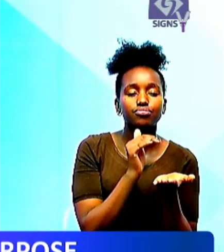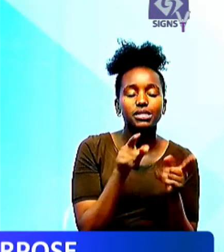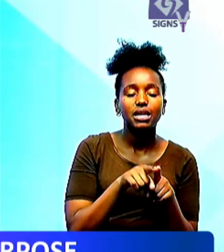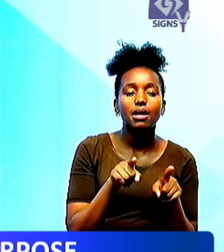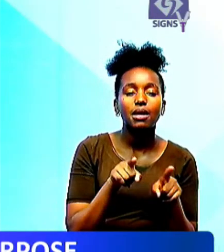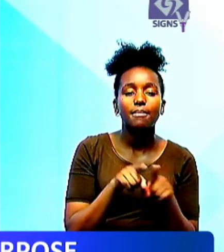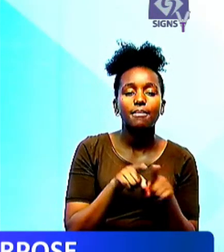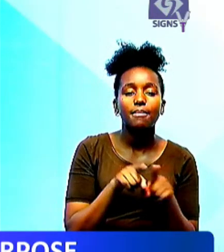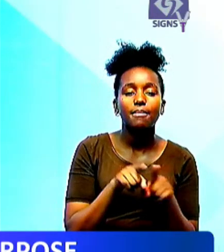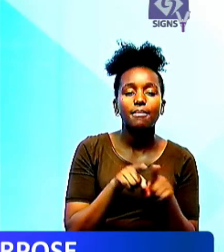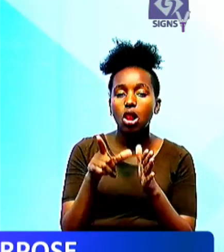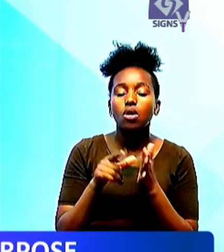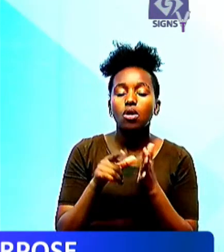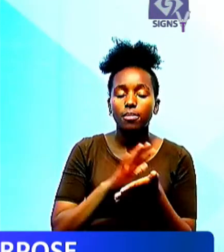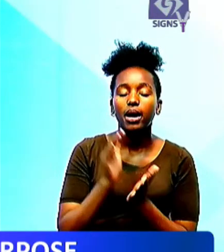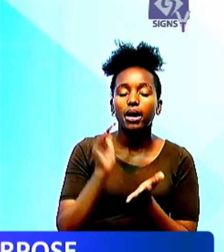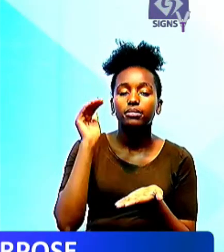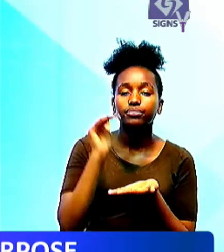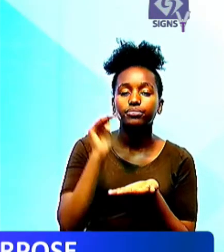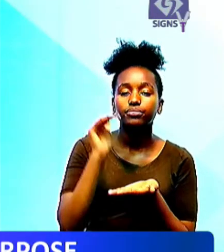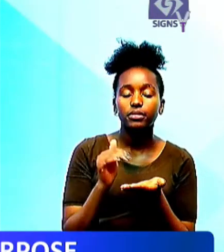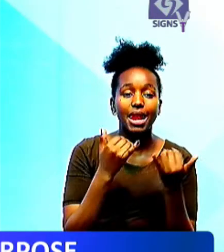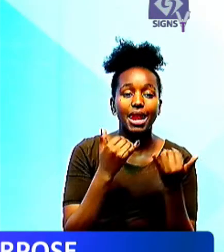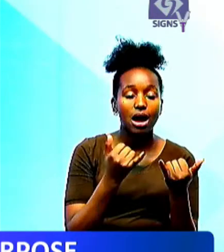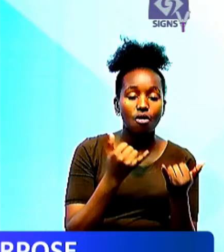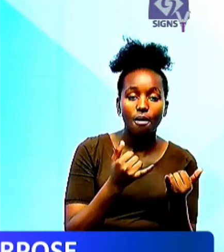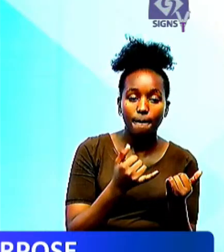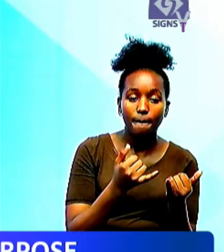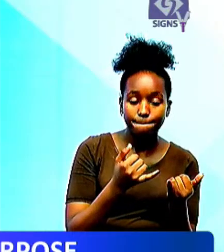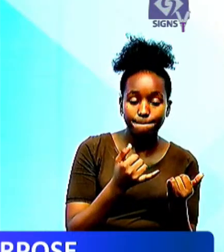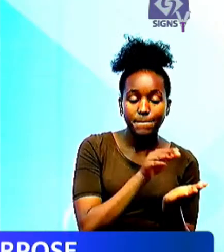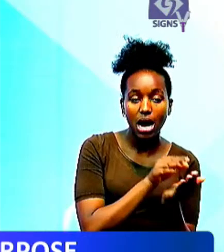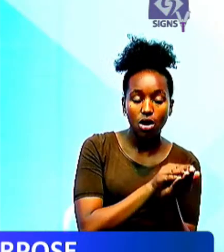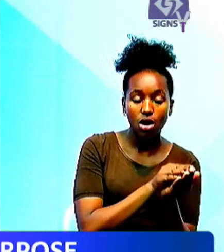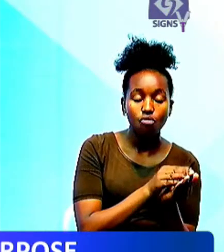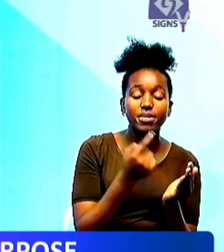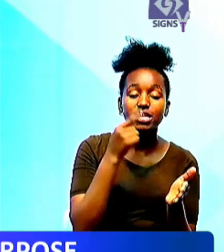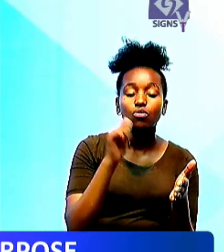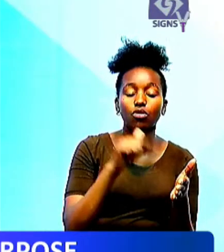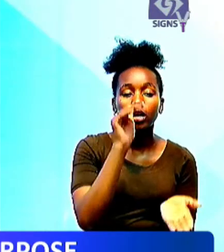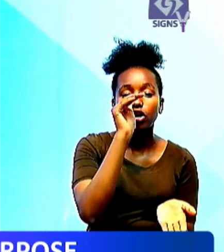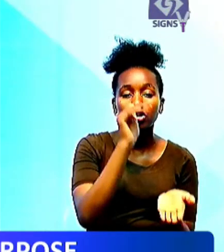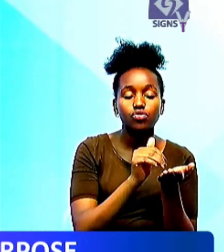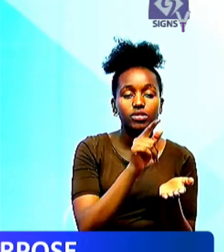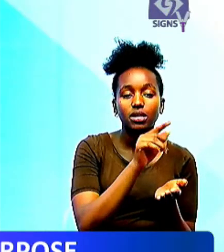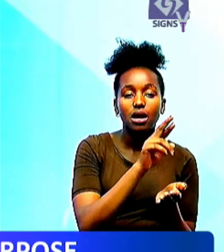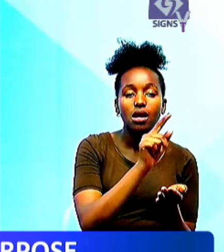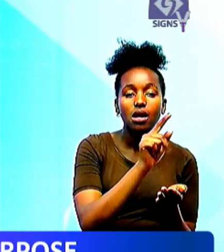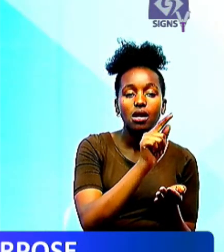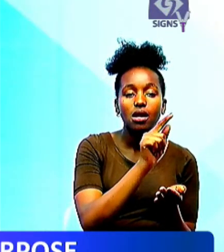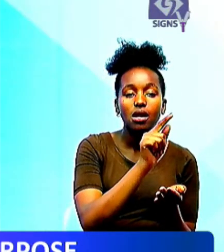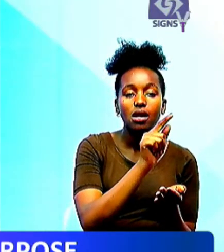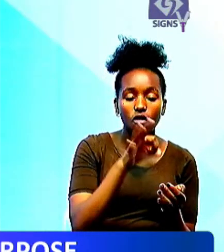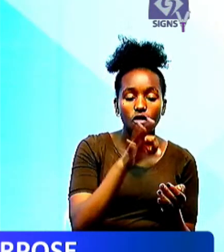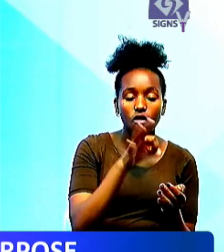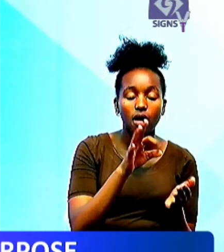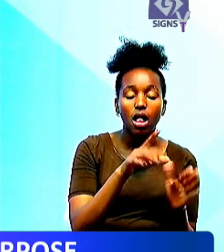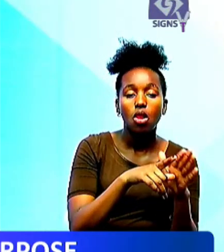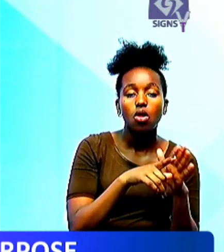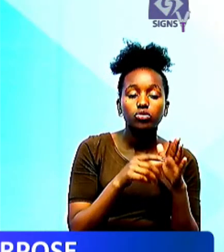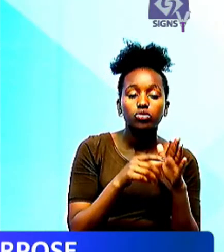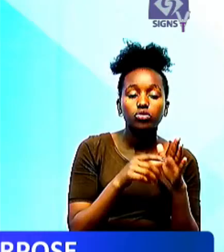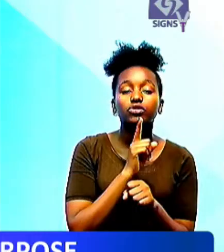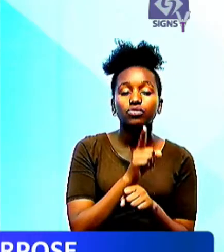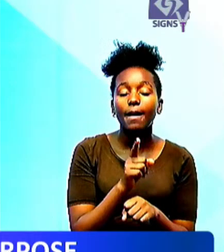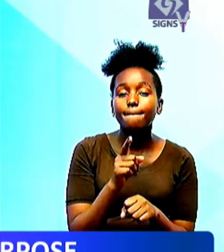if you had a loan, most of the banks, they sent notification that they are also reducing the rates, because the government is trying to push these rates down so that